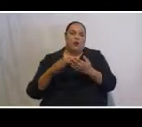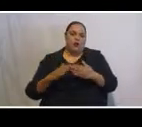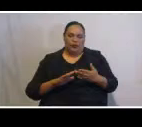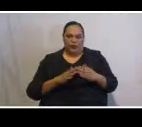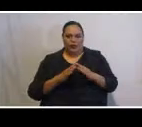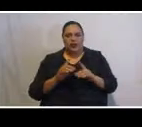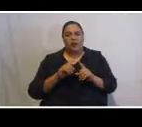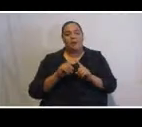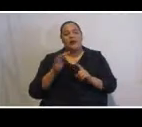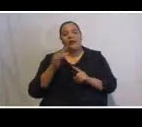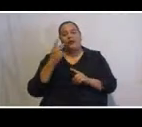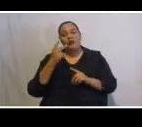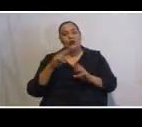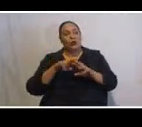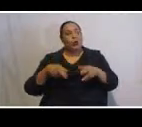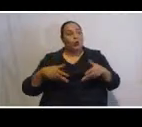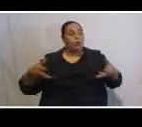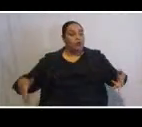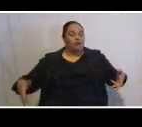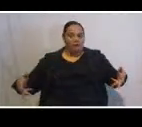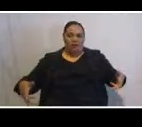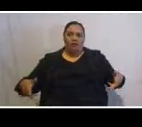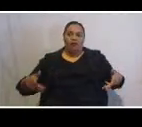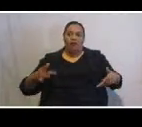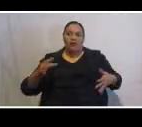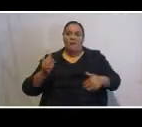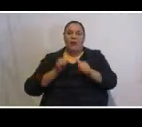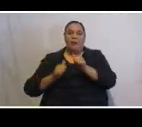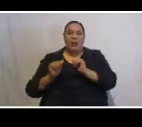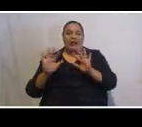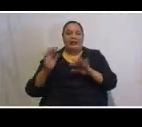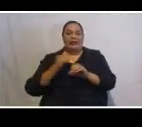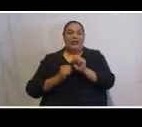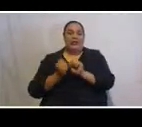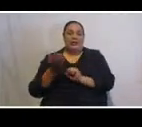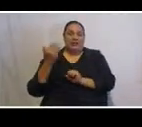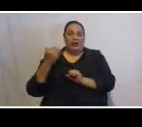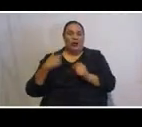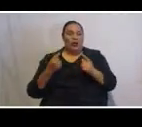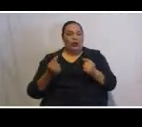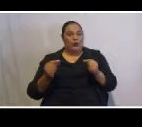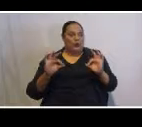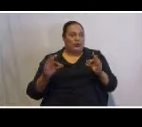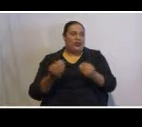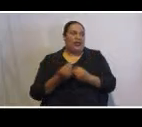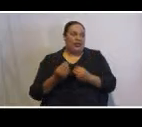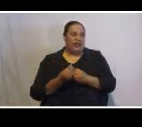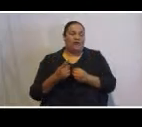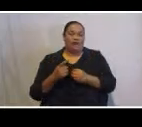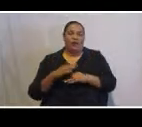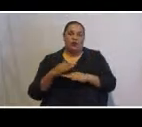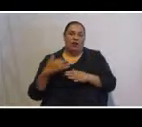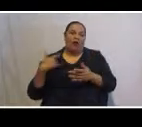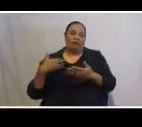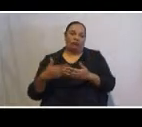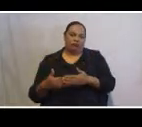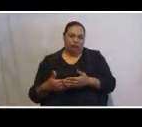And if you look at this room, going back 10 years, we've been doing this thing for quite some time.